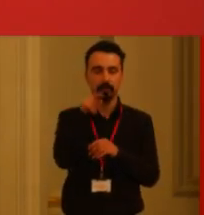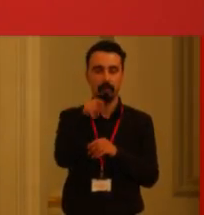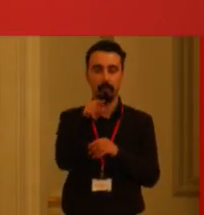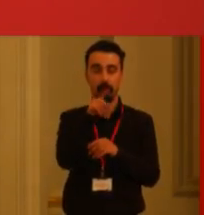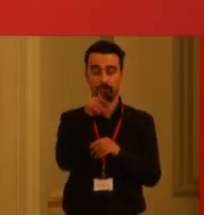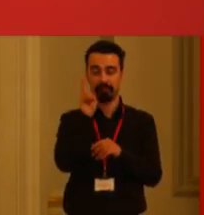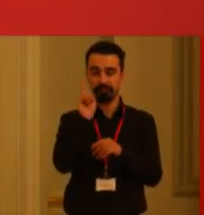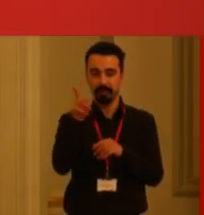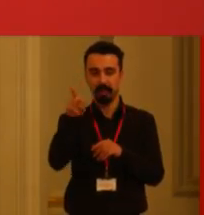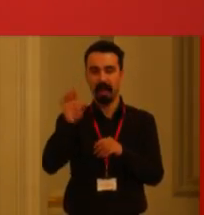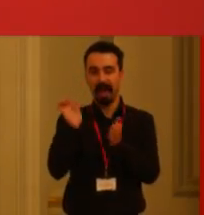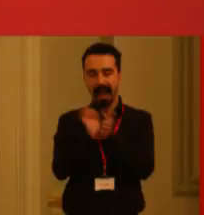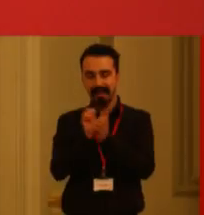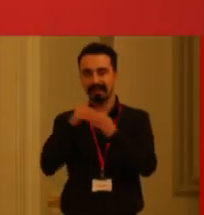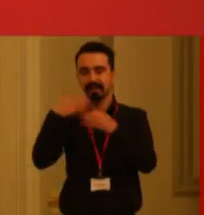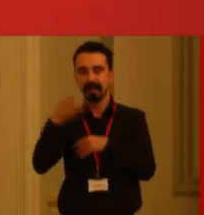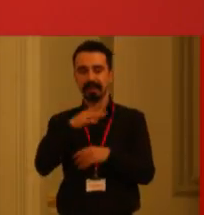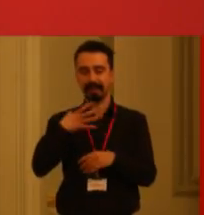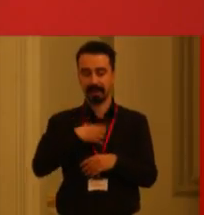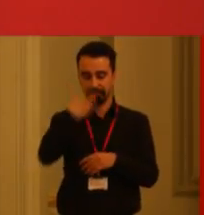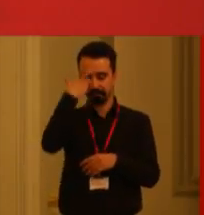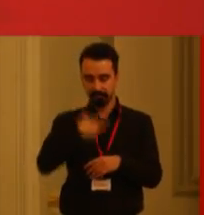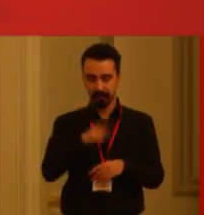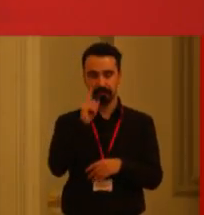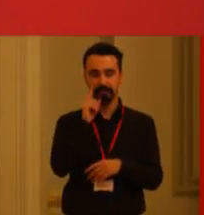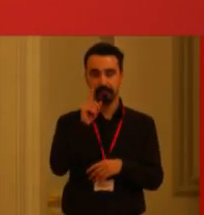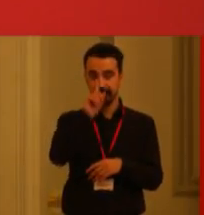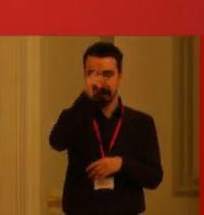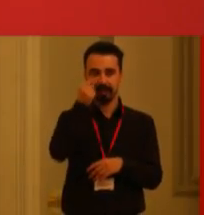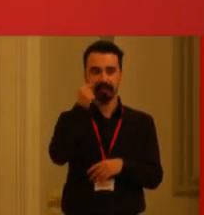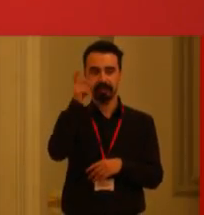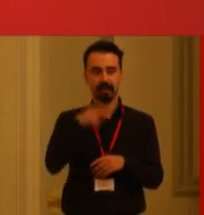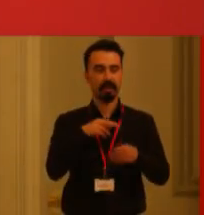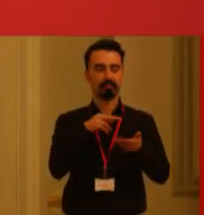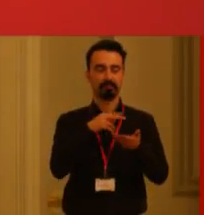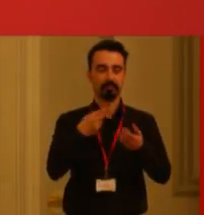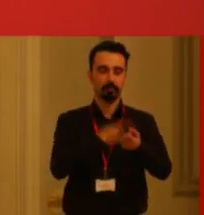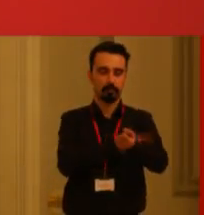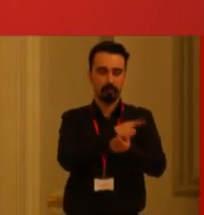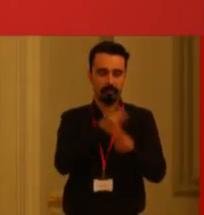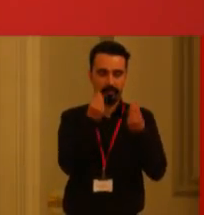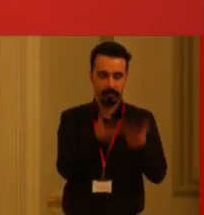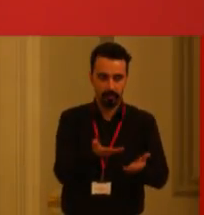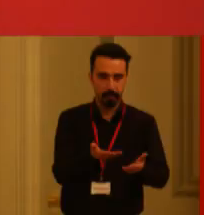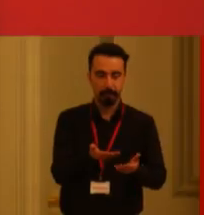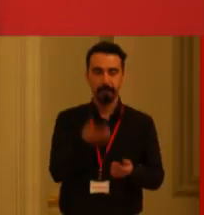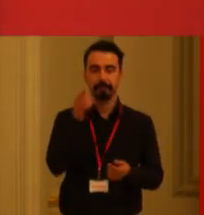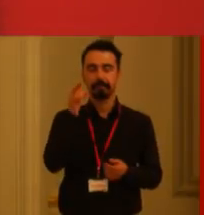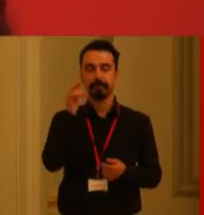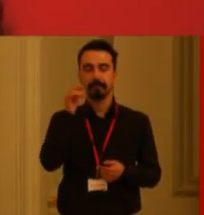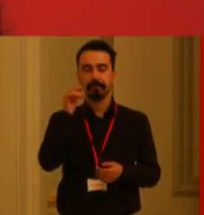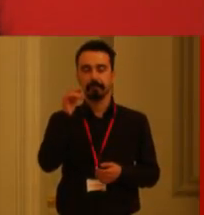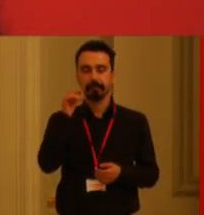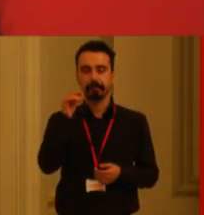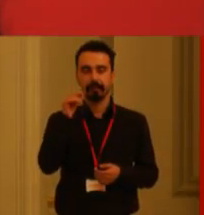the ones that have scholarship and the ones that get support from their families have more room to maneuver, and then they are